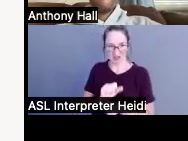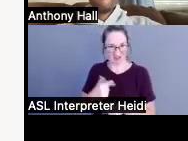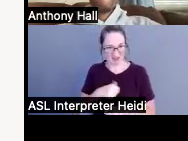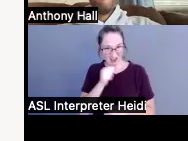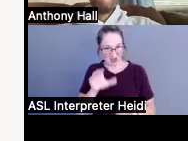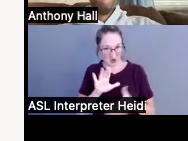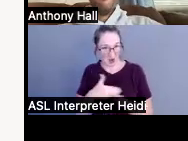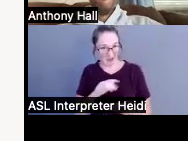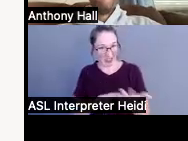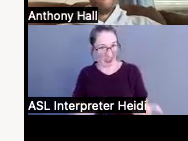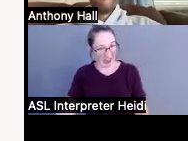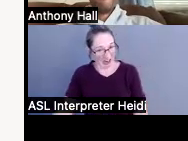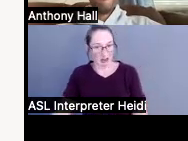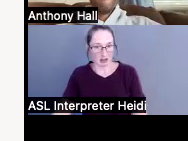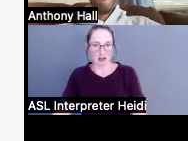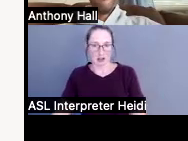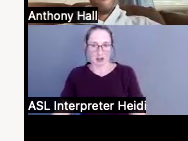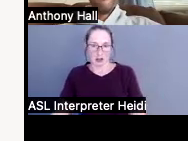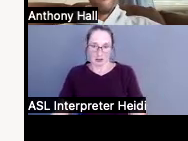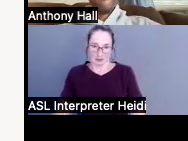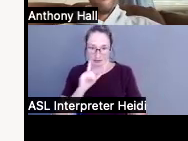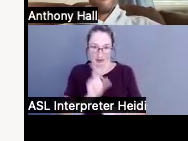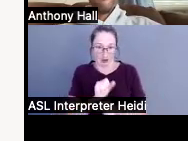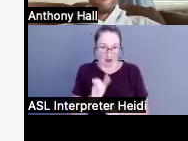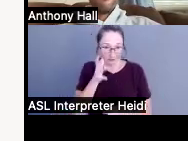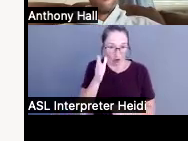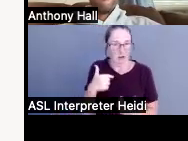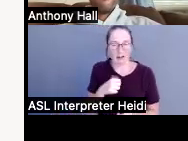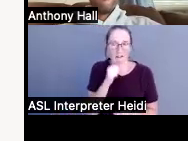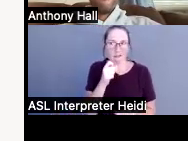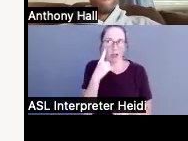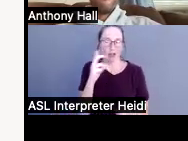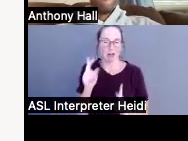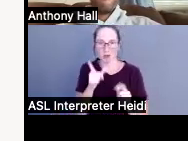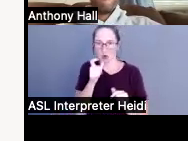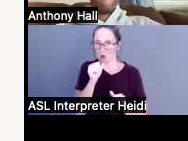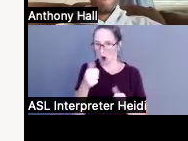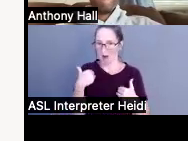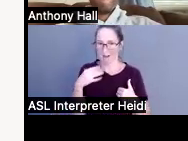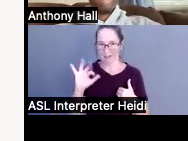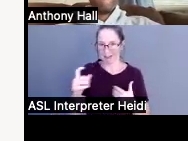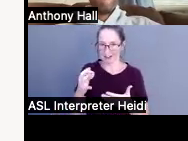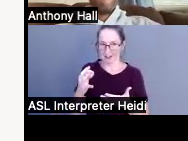that. And as far as it being the future, I don't think that people who don't have the flex